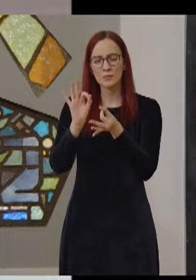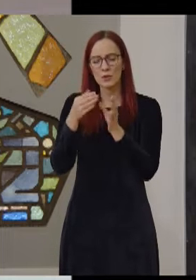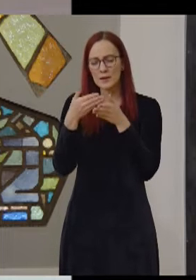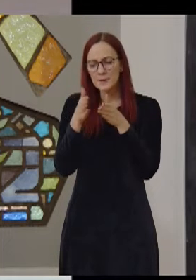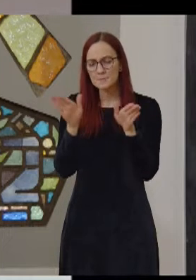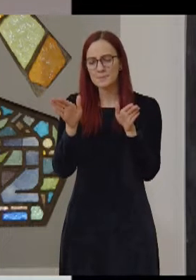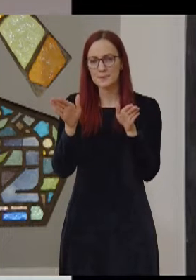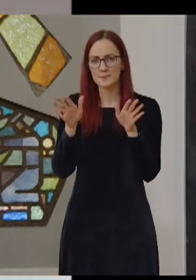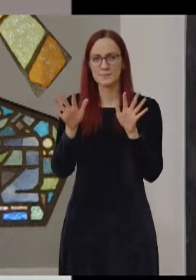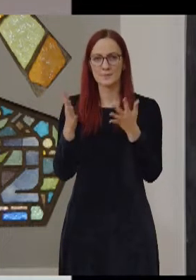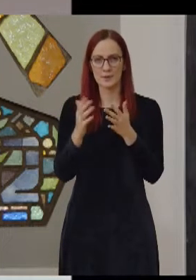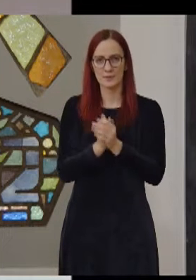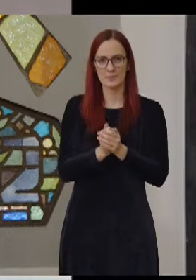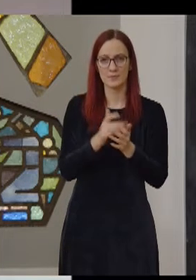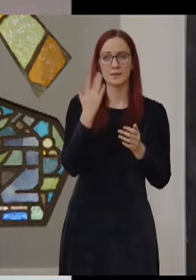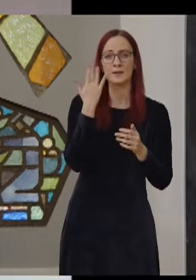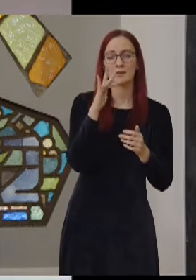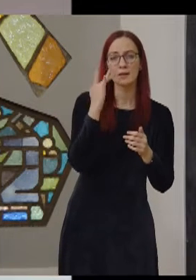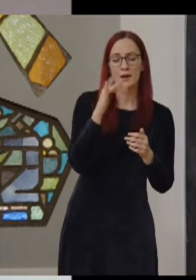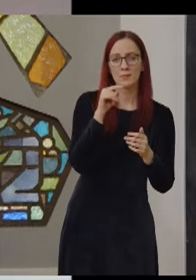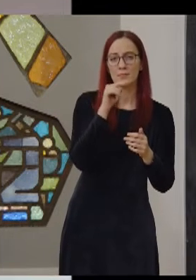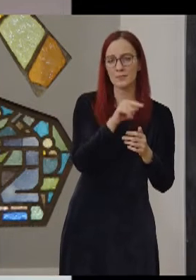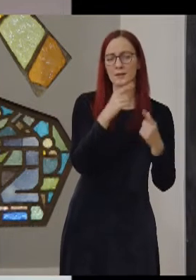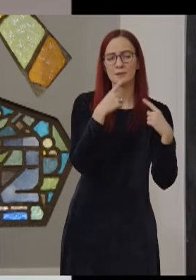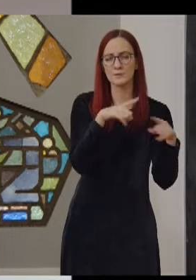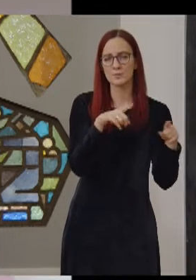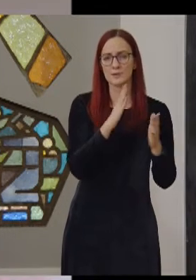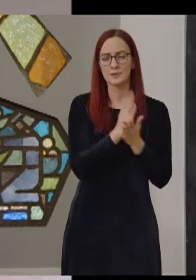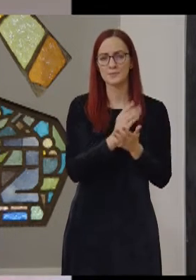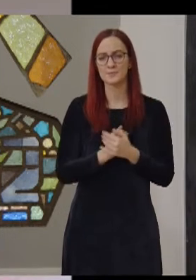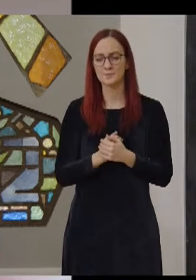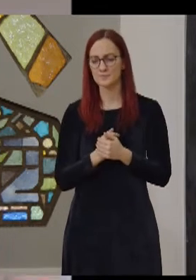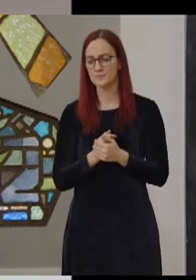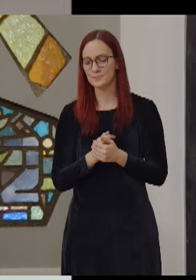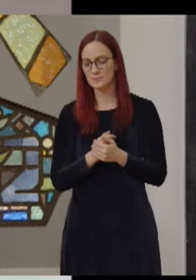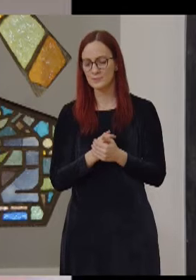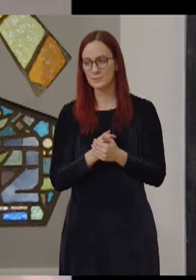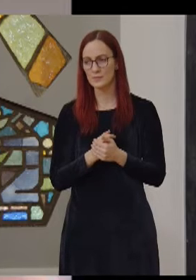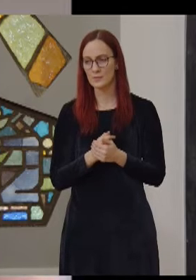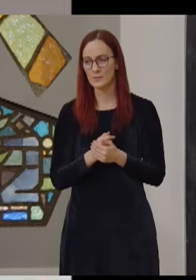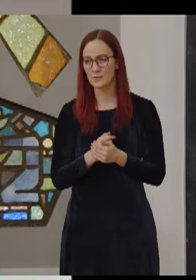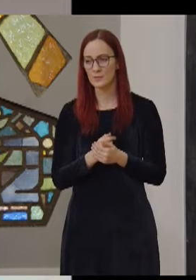expands further on the topic of violence on the level of convention.